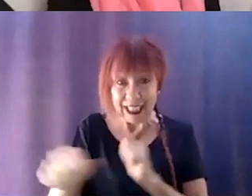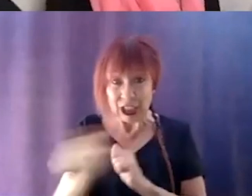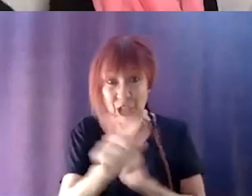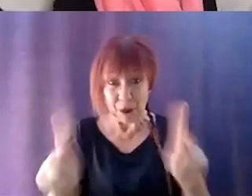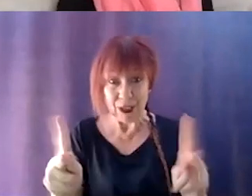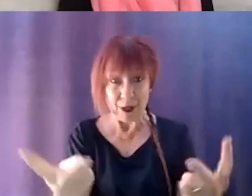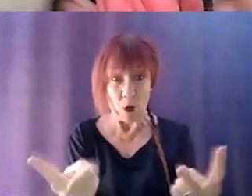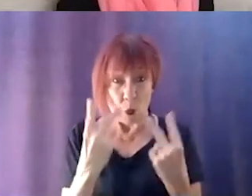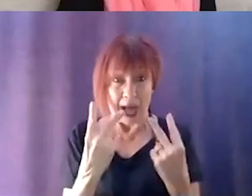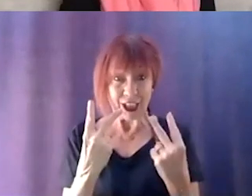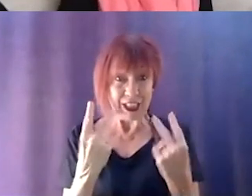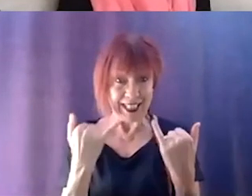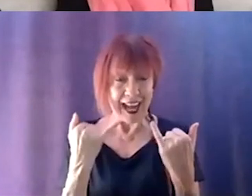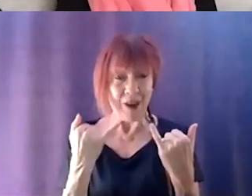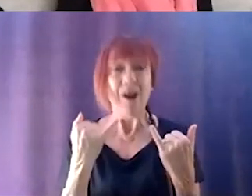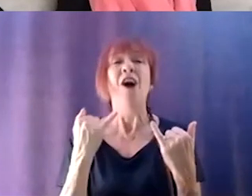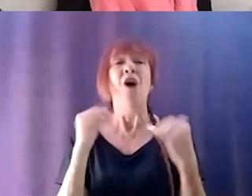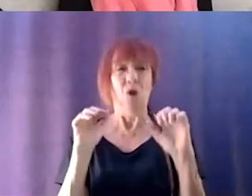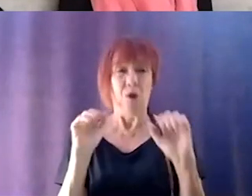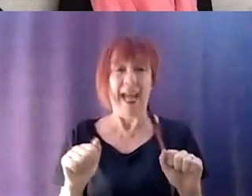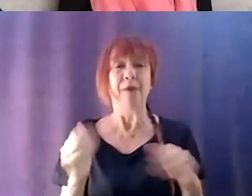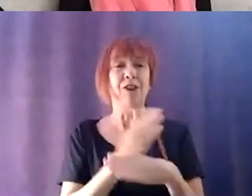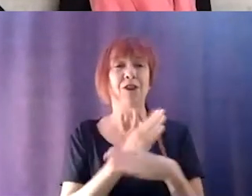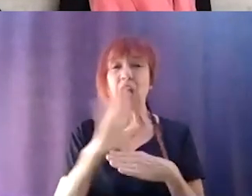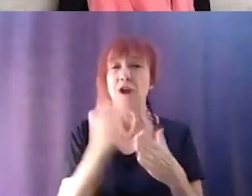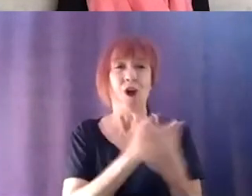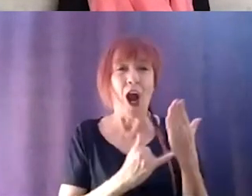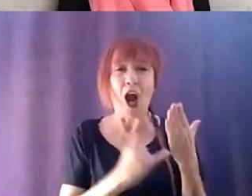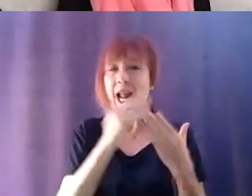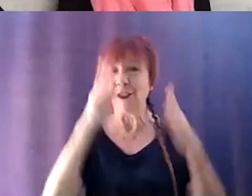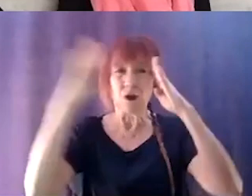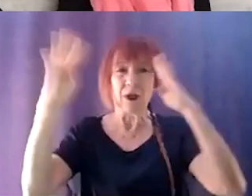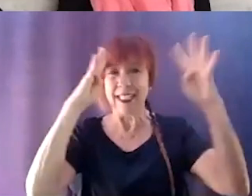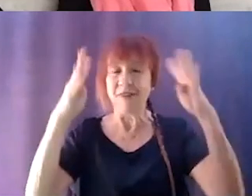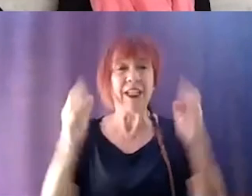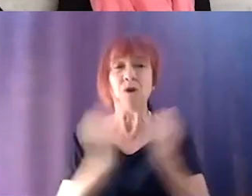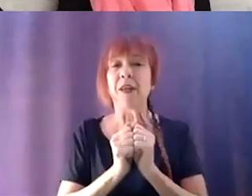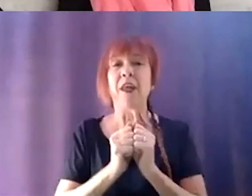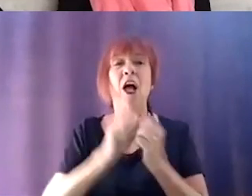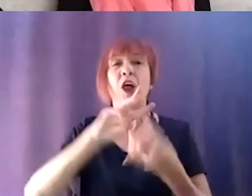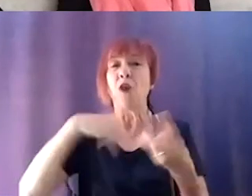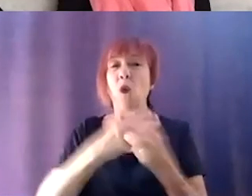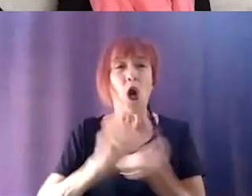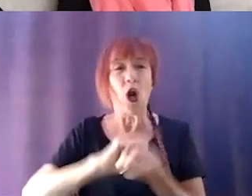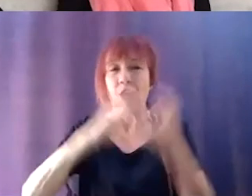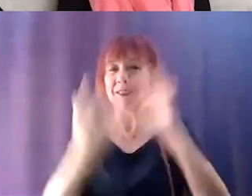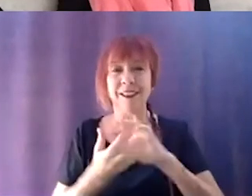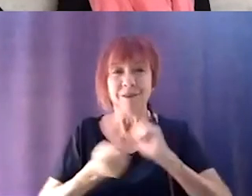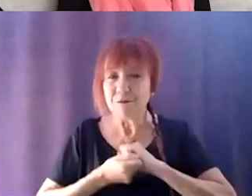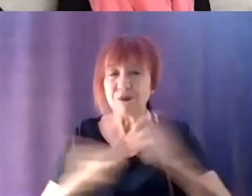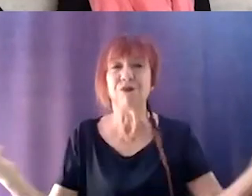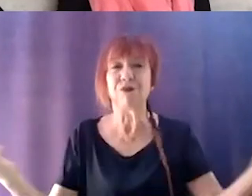can share your art and creativity with the world, whether that's through acting, dance, your voice, your professionalism as a